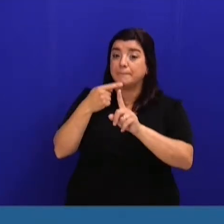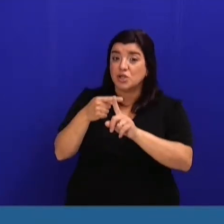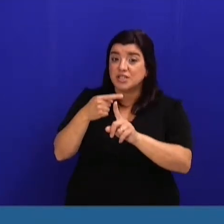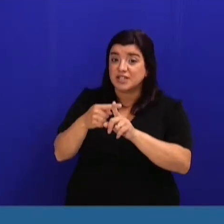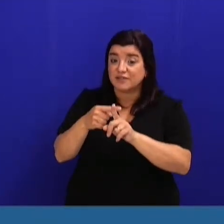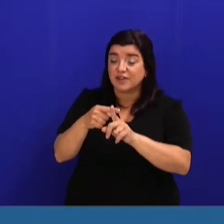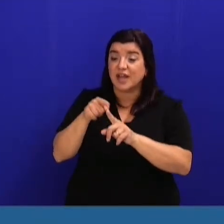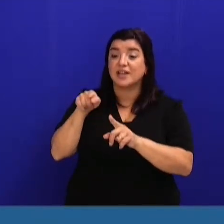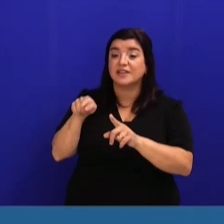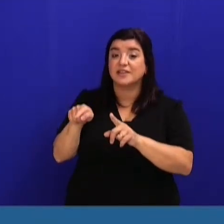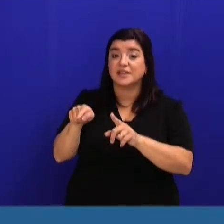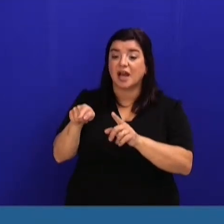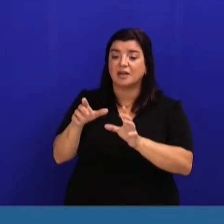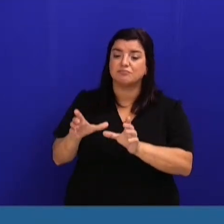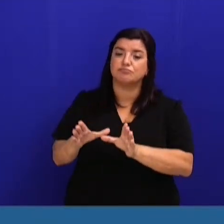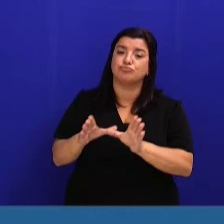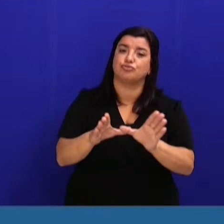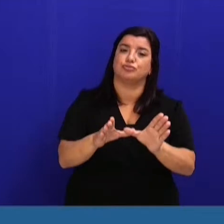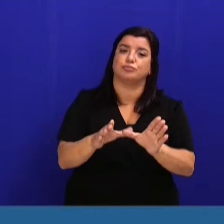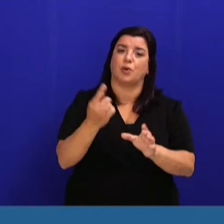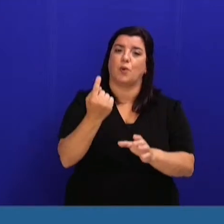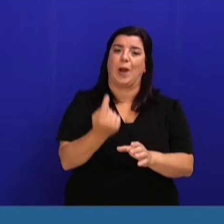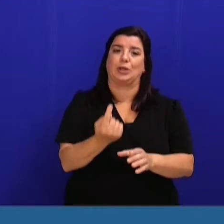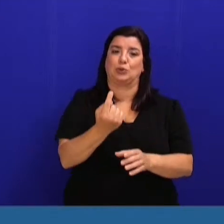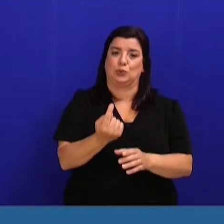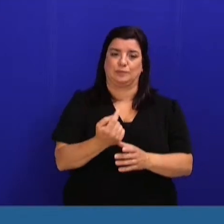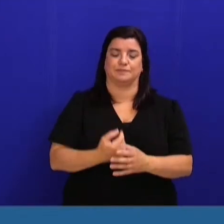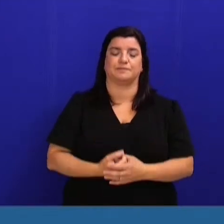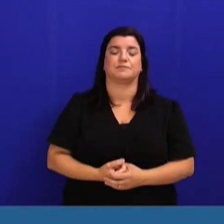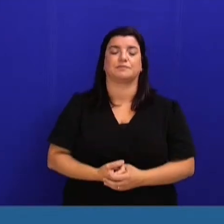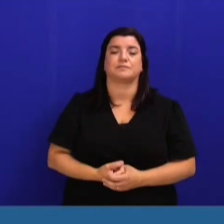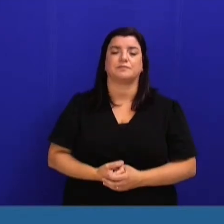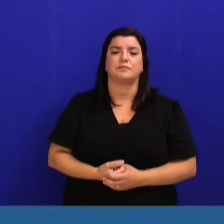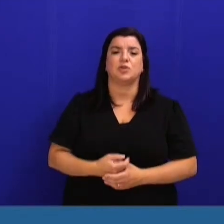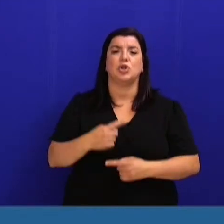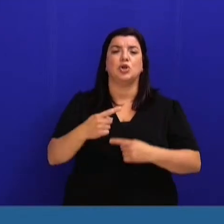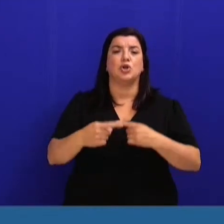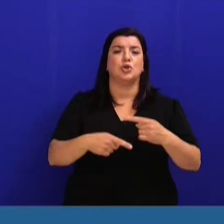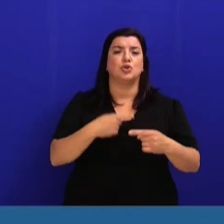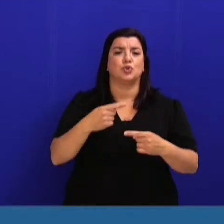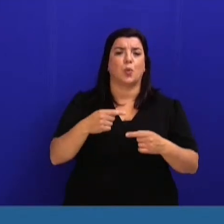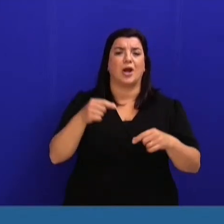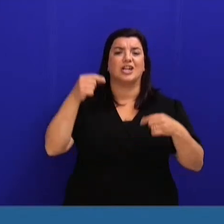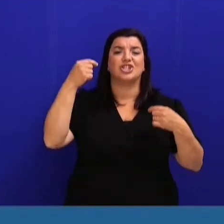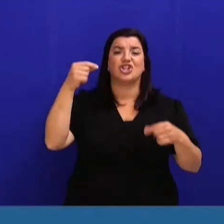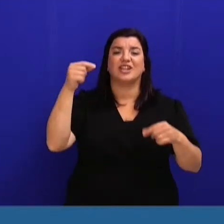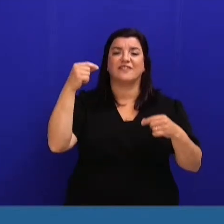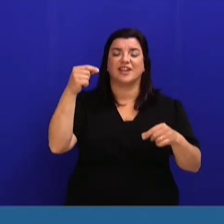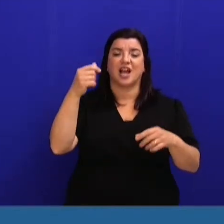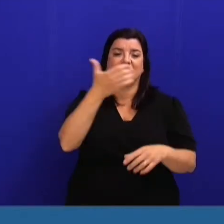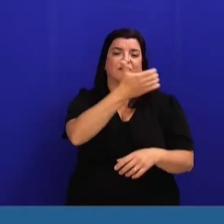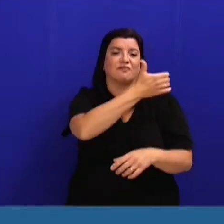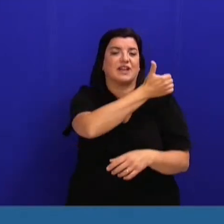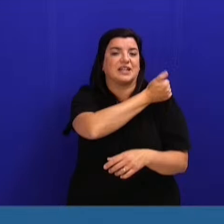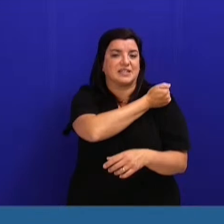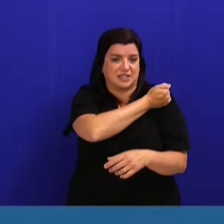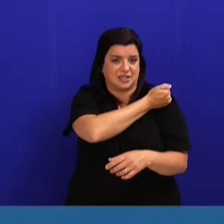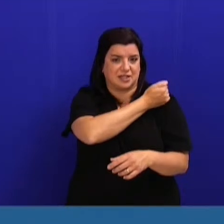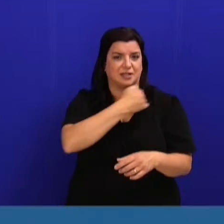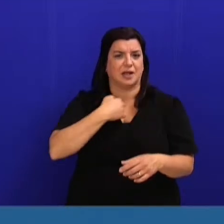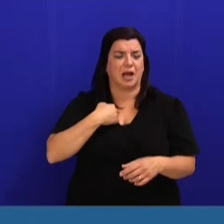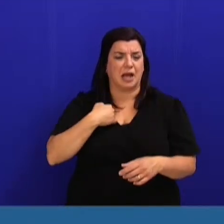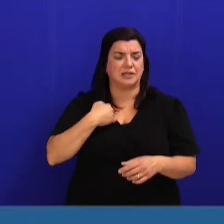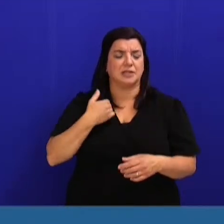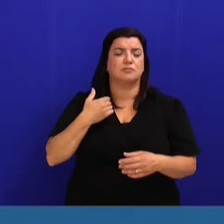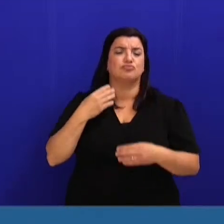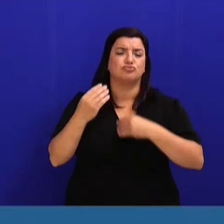bħas-soltu dejjem jiġi iżolat. Fuq il-Digital Certificate bħalma konna diġa qegħdin ngħidu aħna għaddejjin dejjem